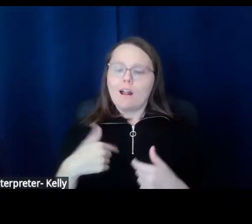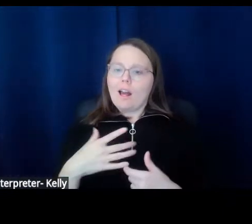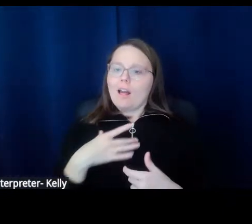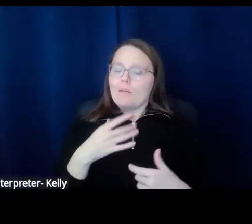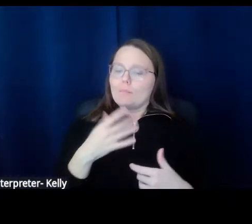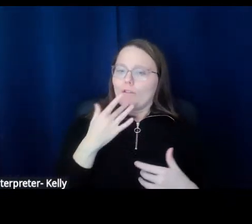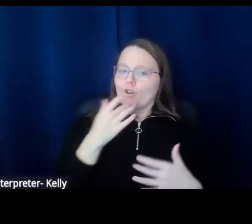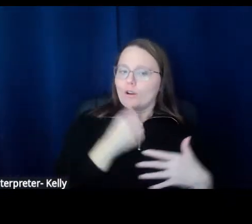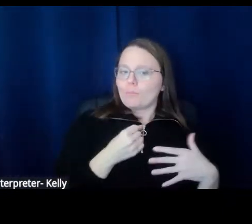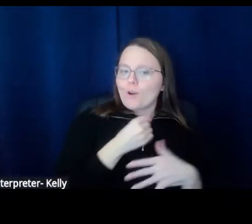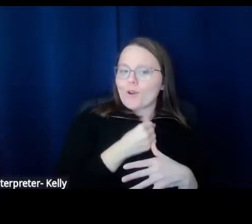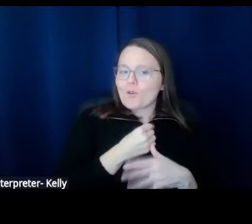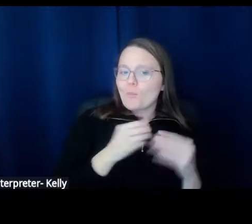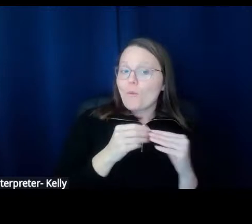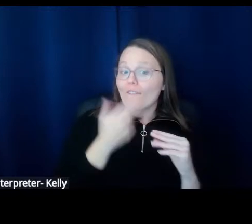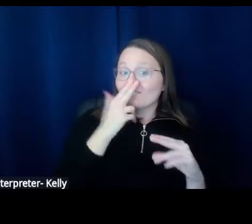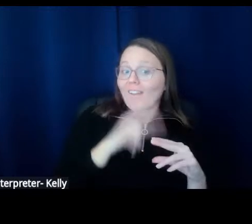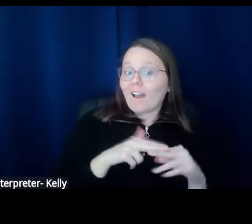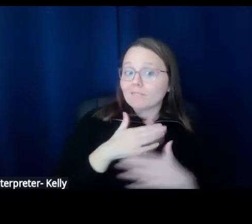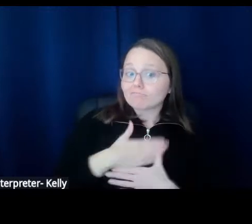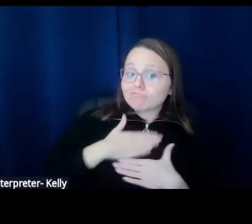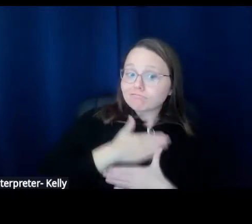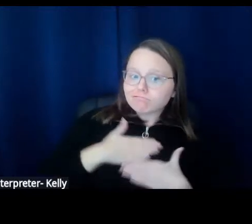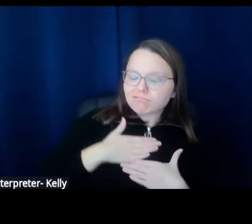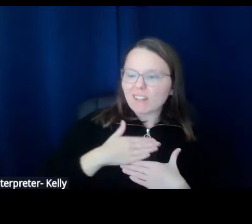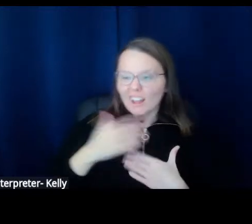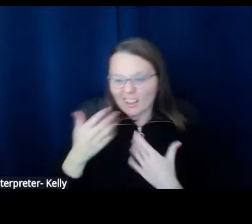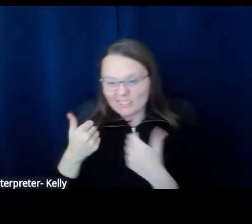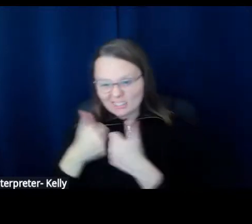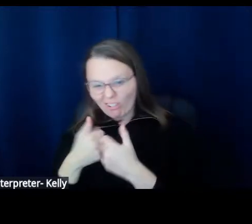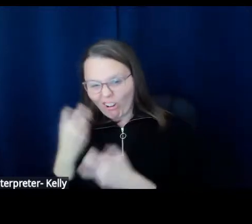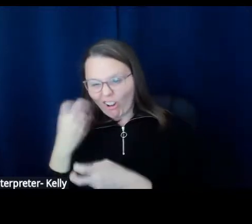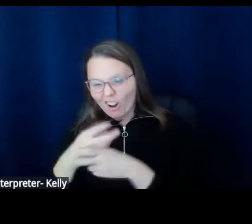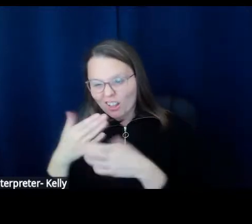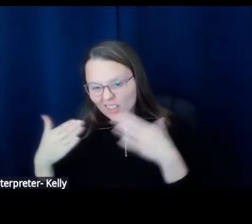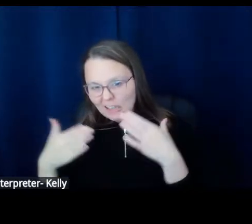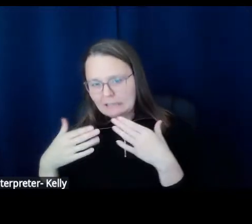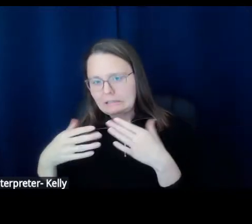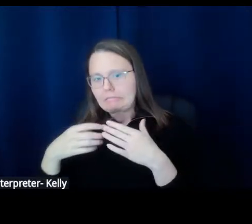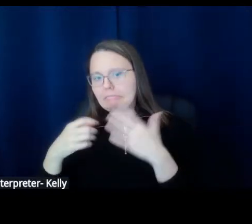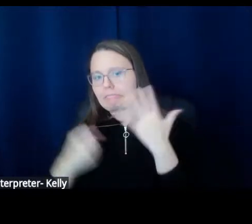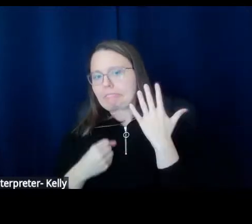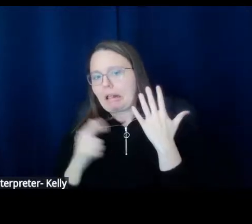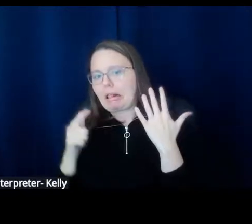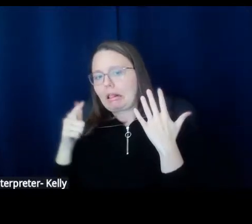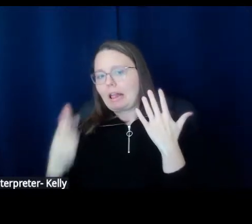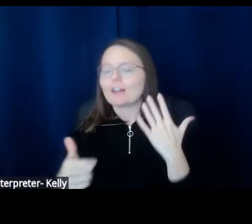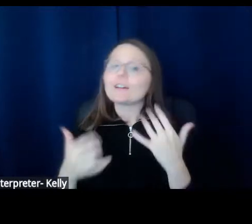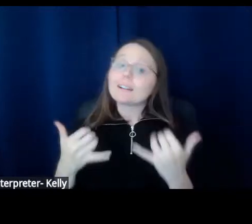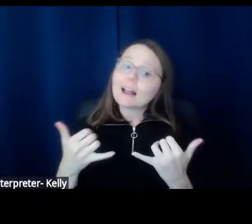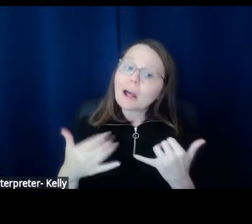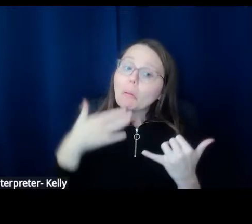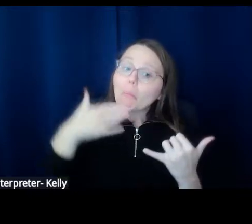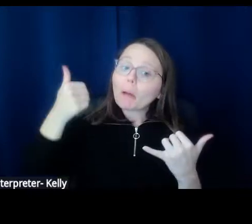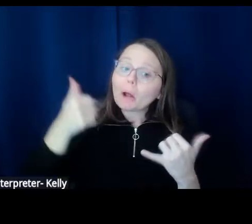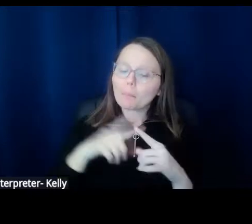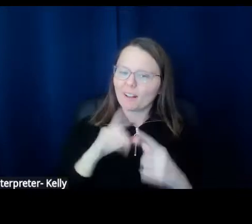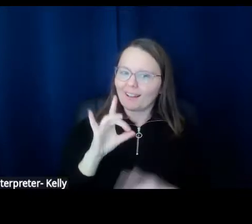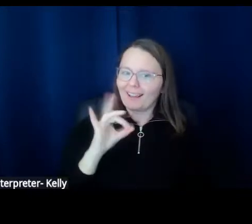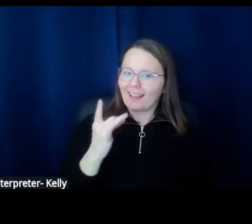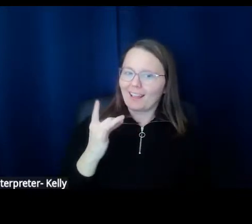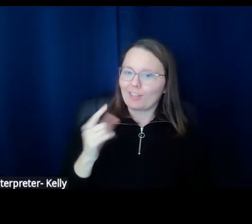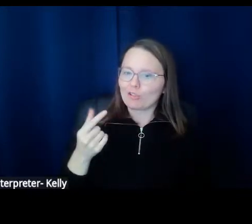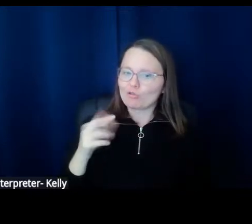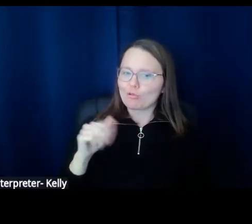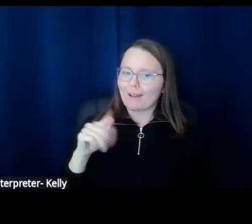prioritize the fun things in life and put off the hard things a lot of the time. I've gotten better with that with age, but in 8th grade, I did not want